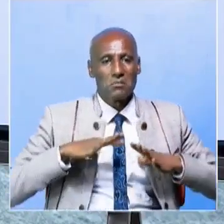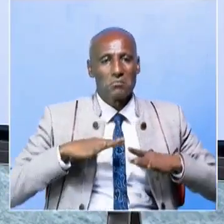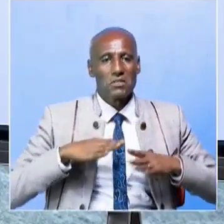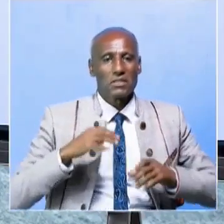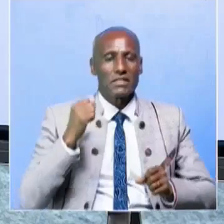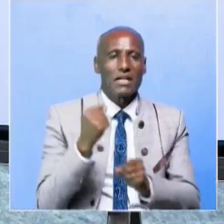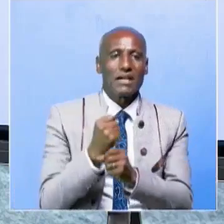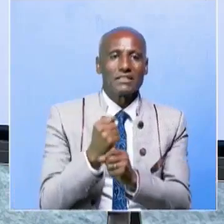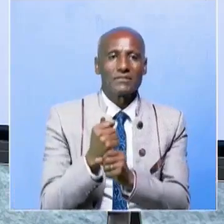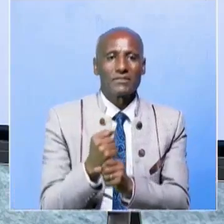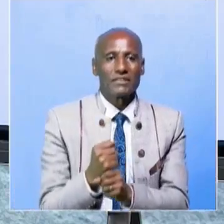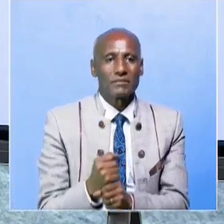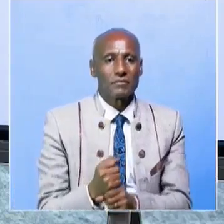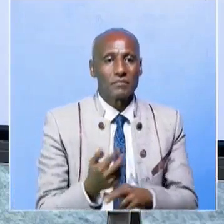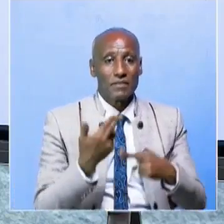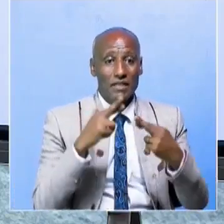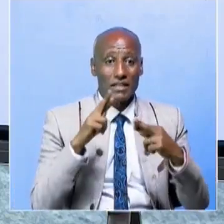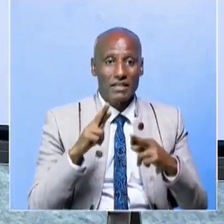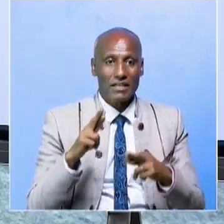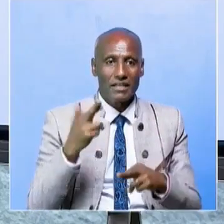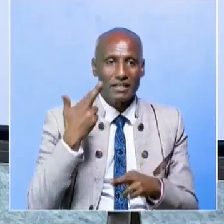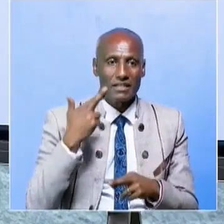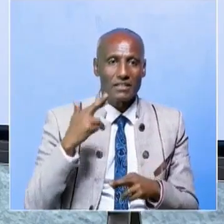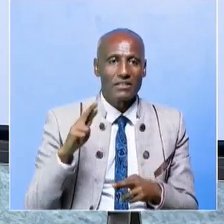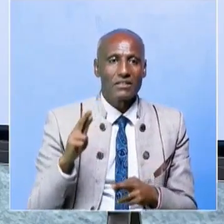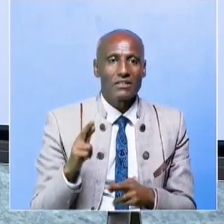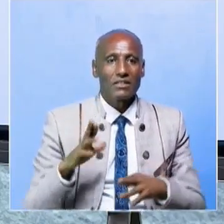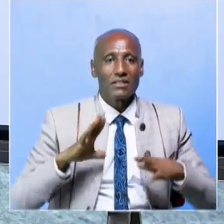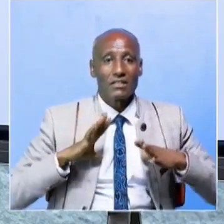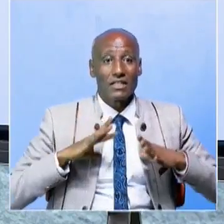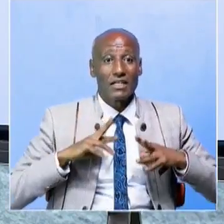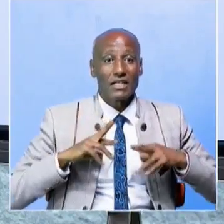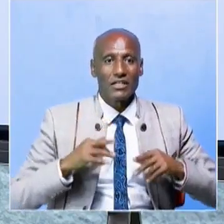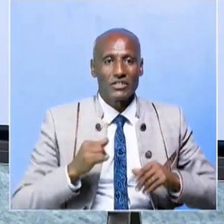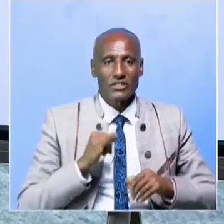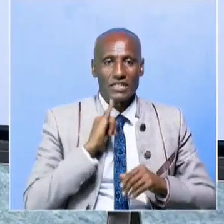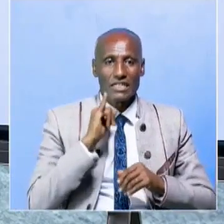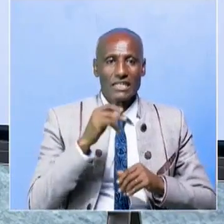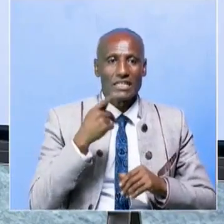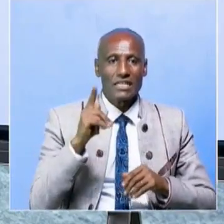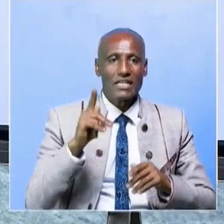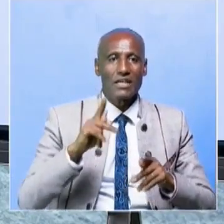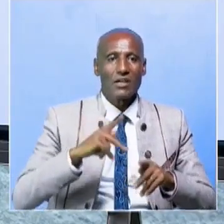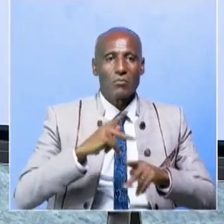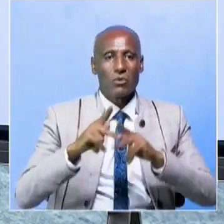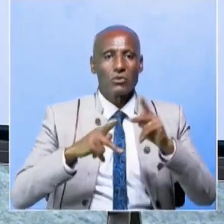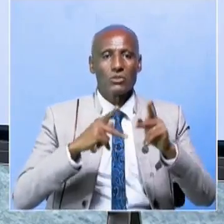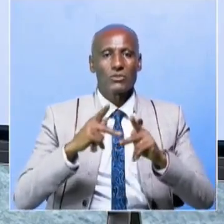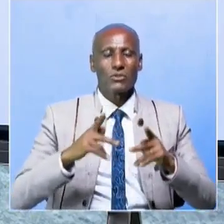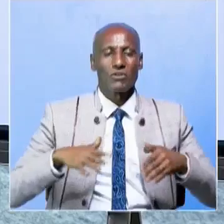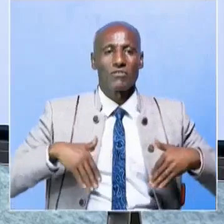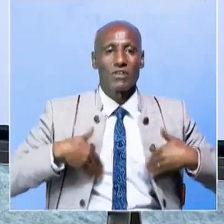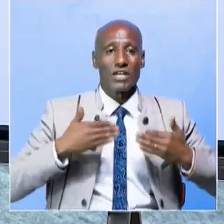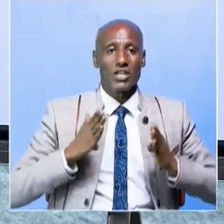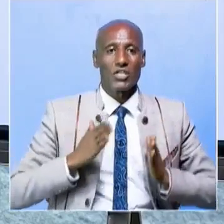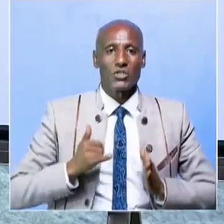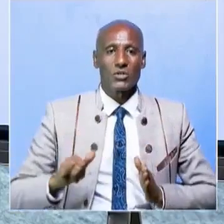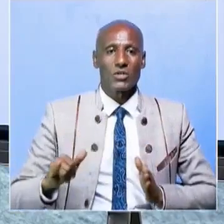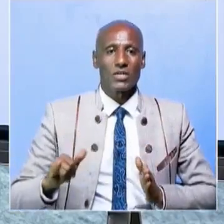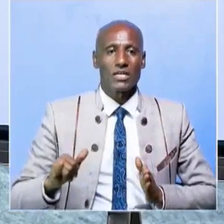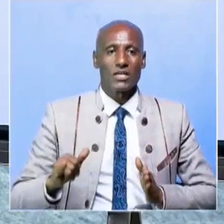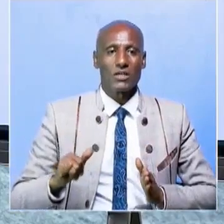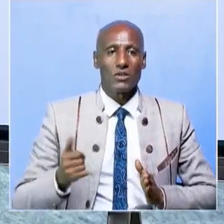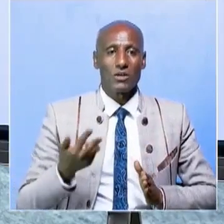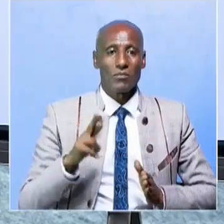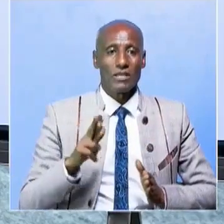So recreation is the act or the process of enjoying and being happy. The next